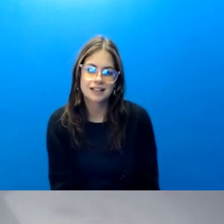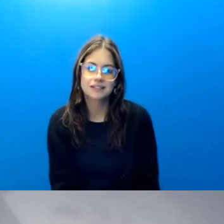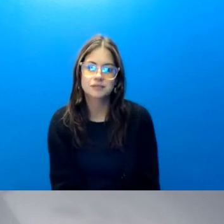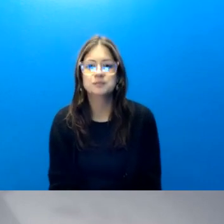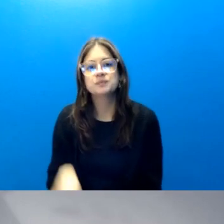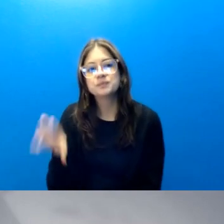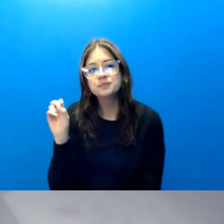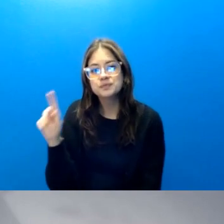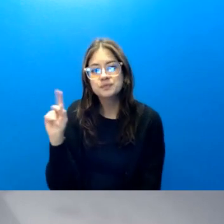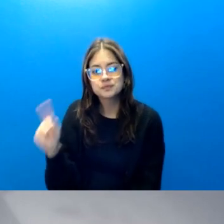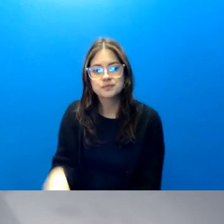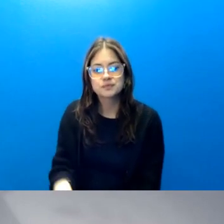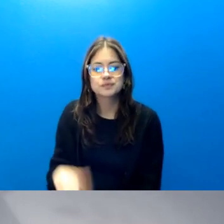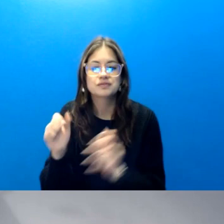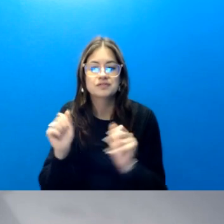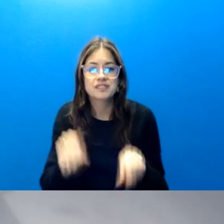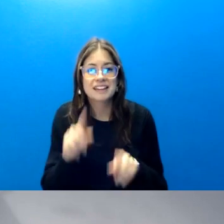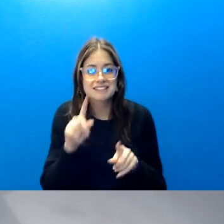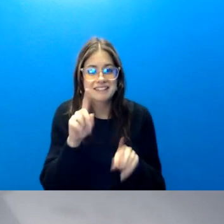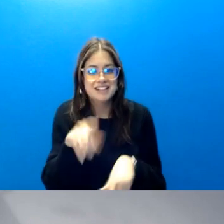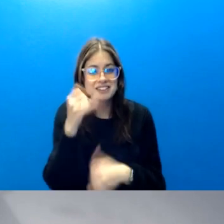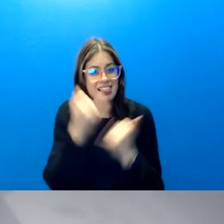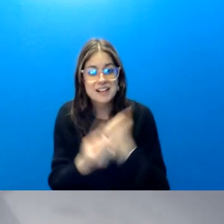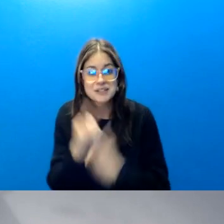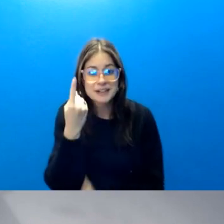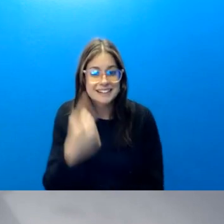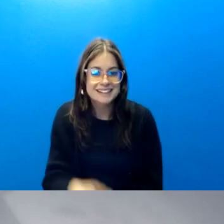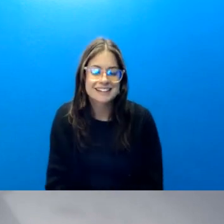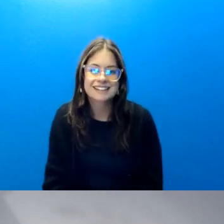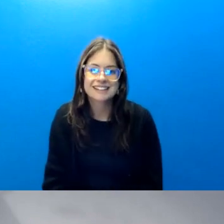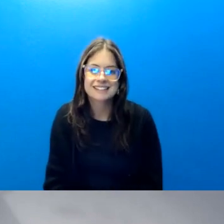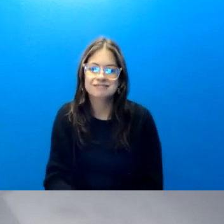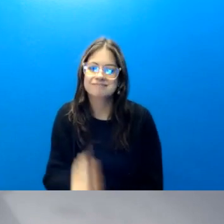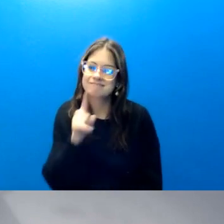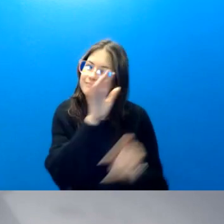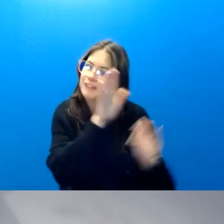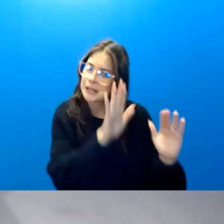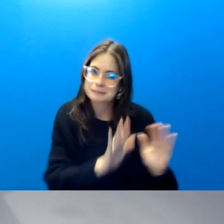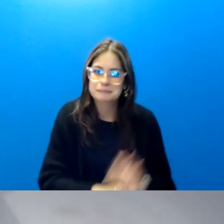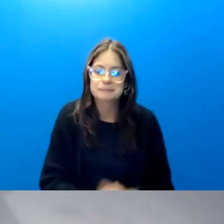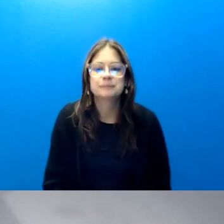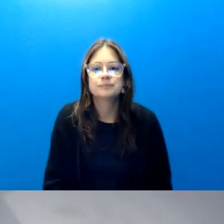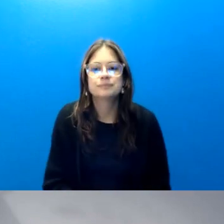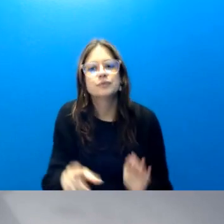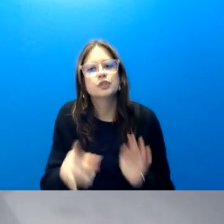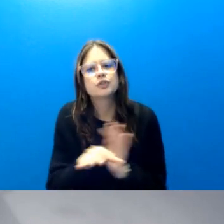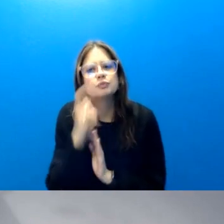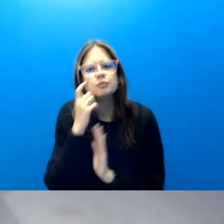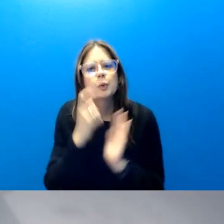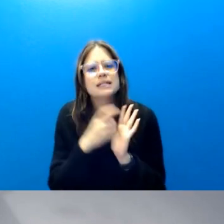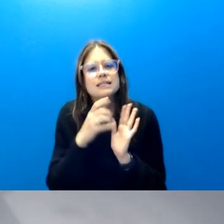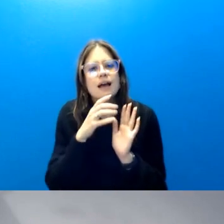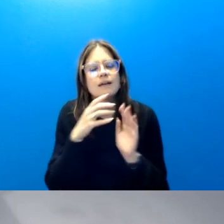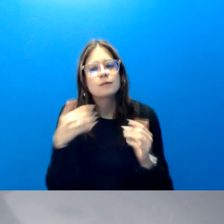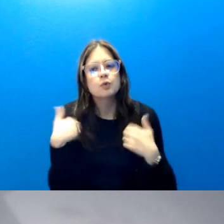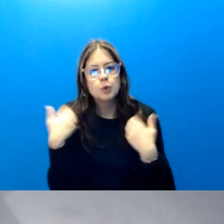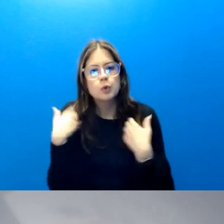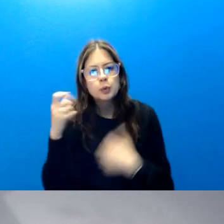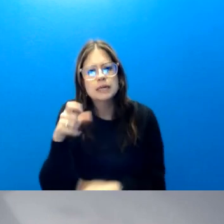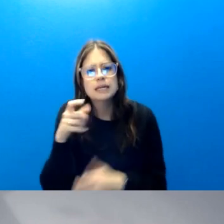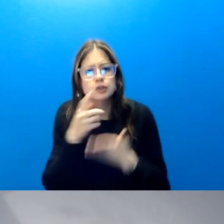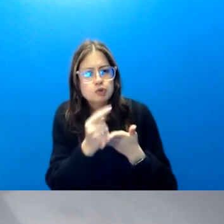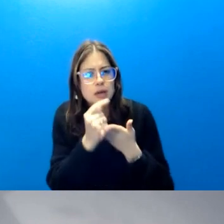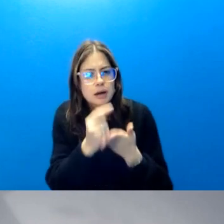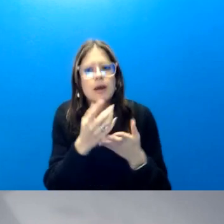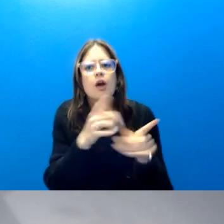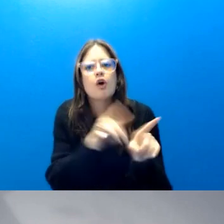Okay. I can take that last one. Awesome. Do you find that youth needing treatment have family members that